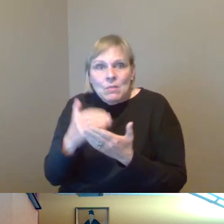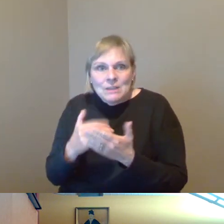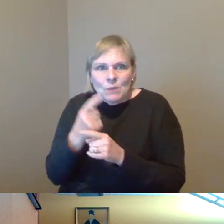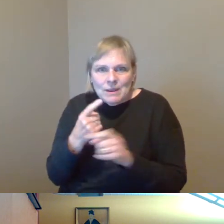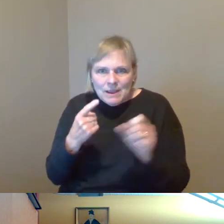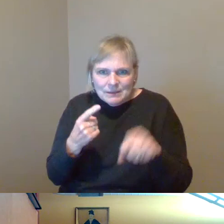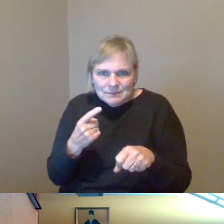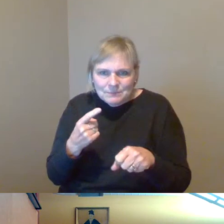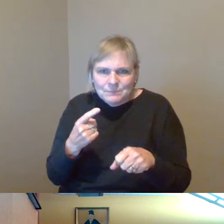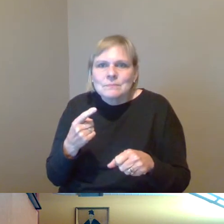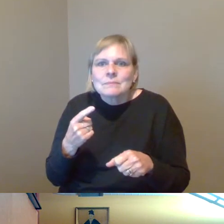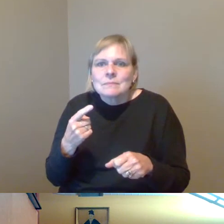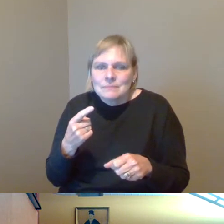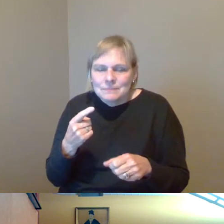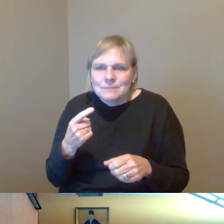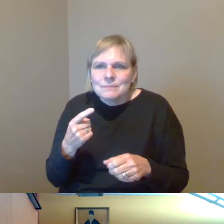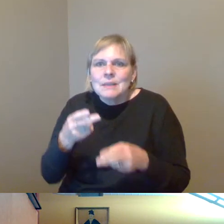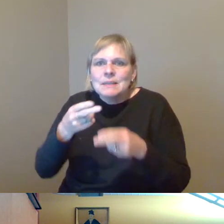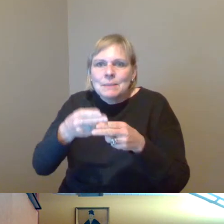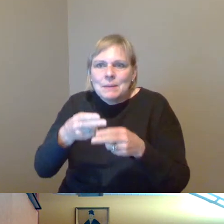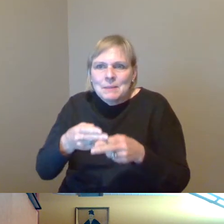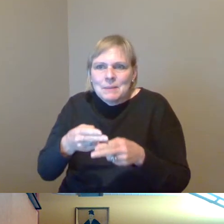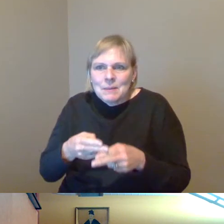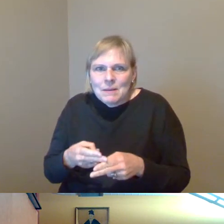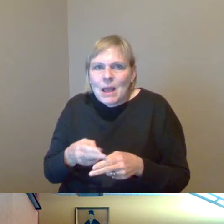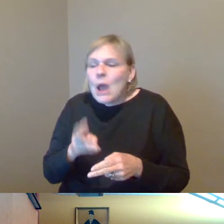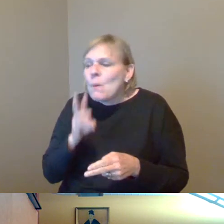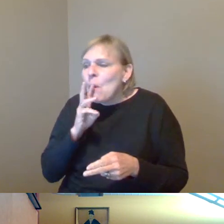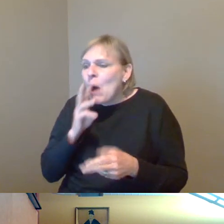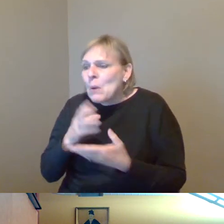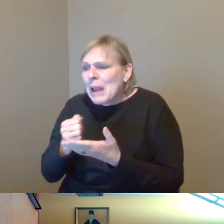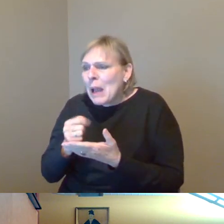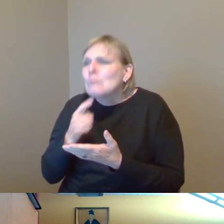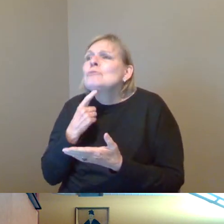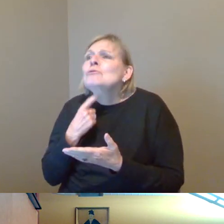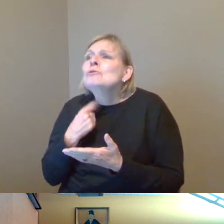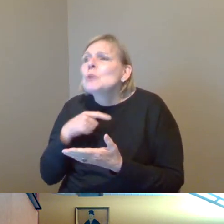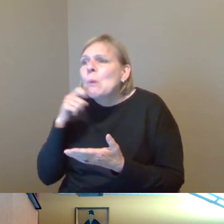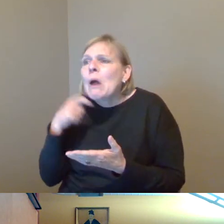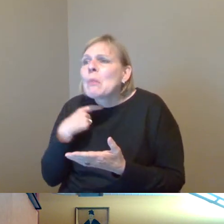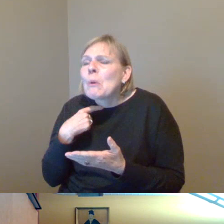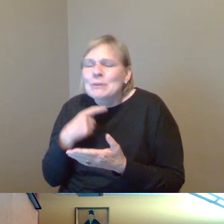Yes. Sorry, I ran out of water, so my throat's a little dry.